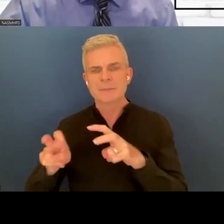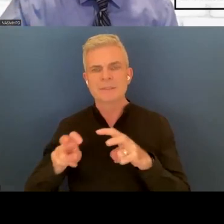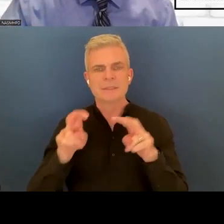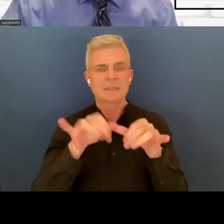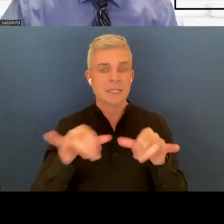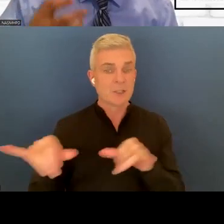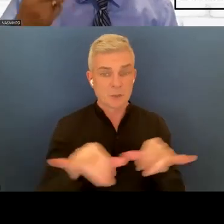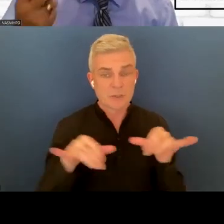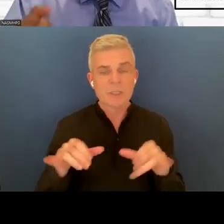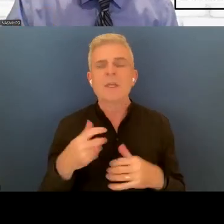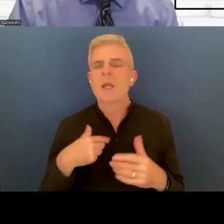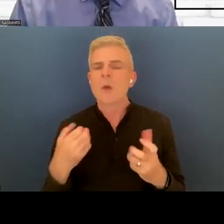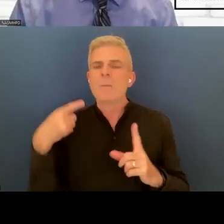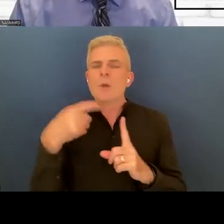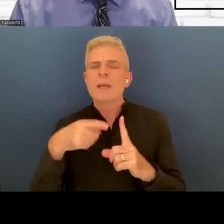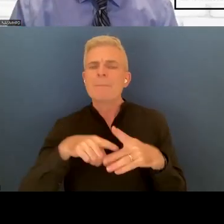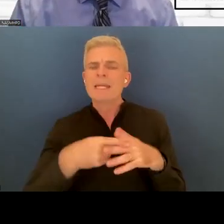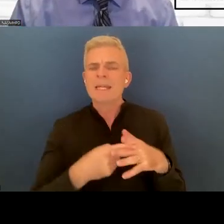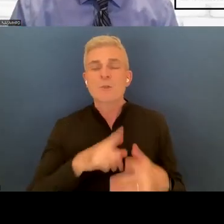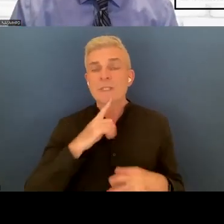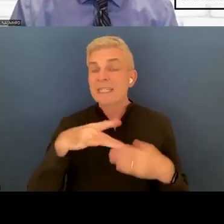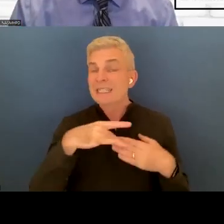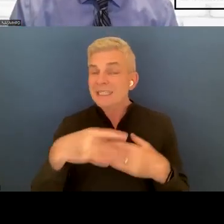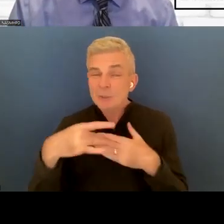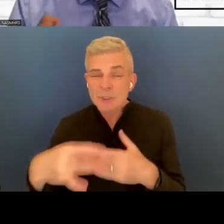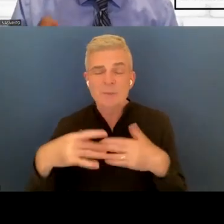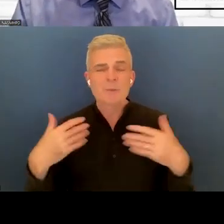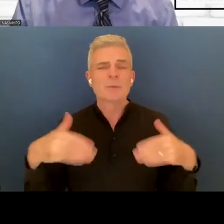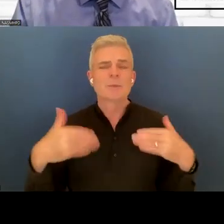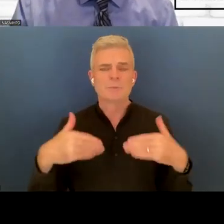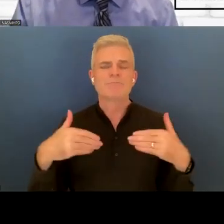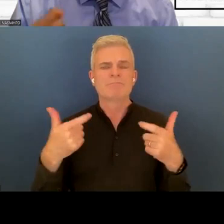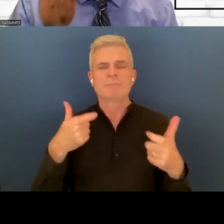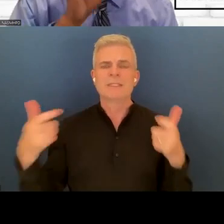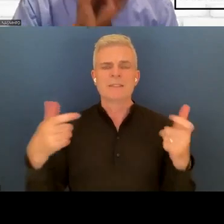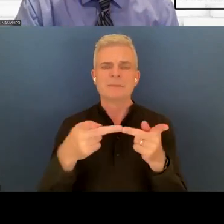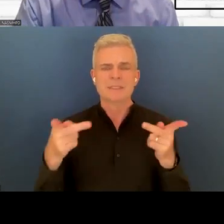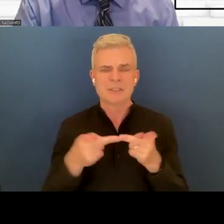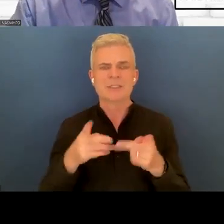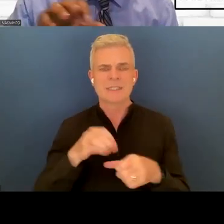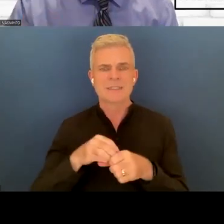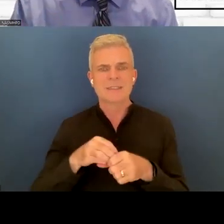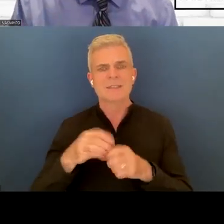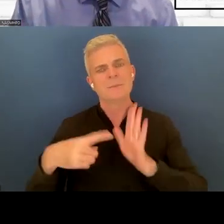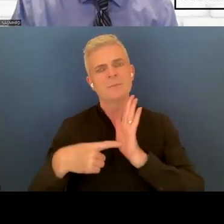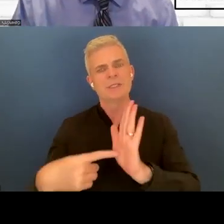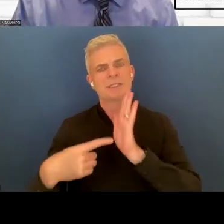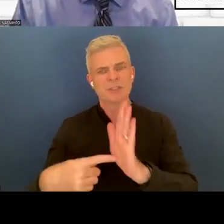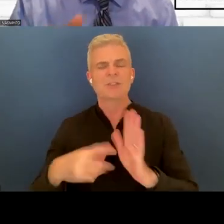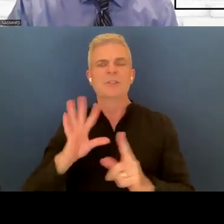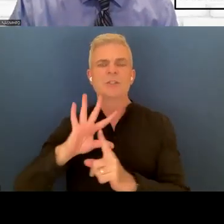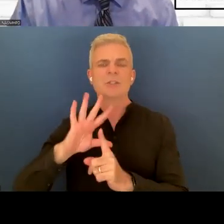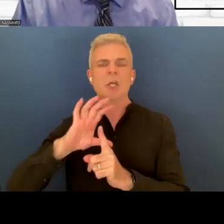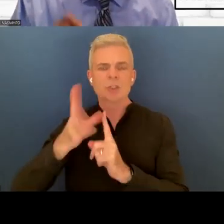beginning, we'll talk about it a little bit later, but leadership has such a huge position in the presentation of cultural